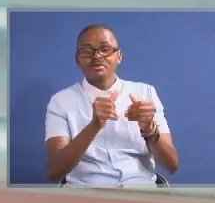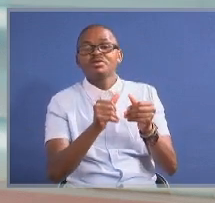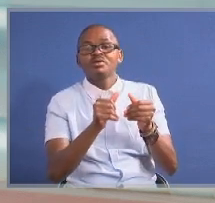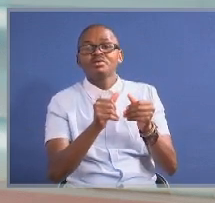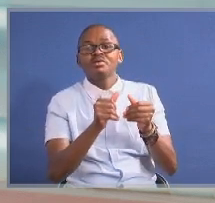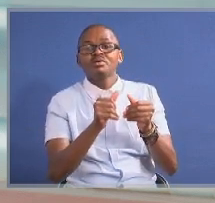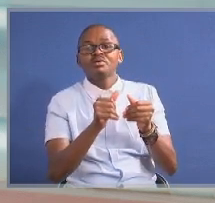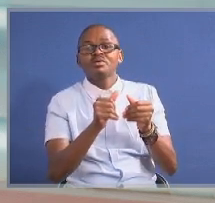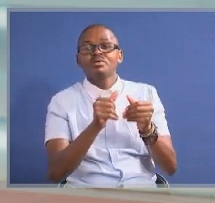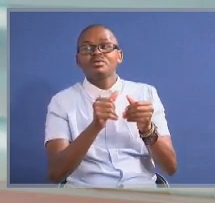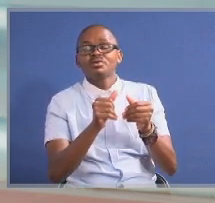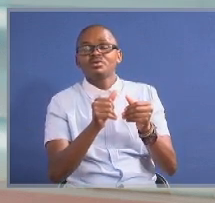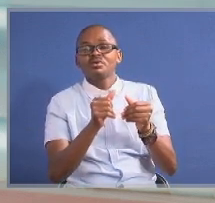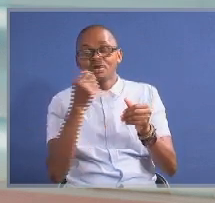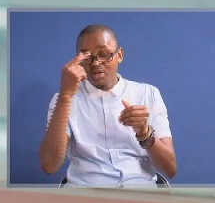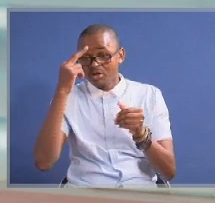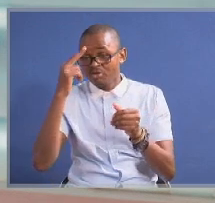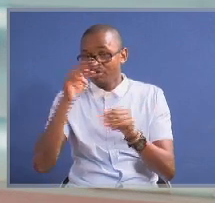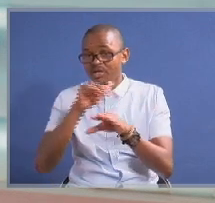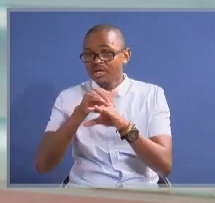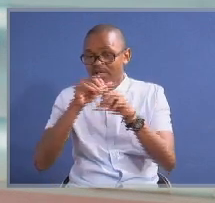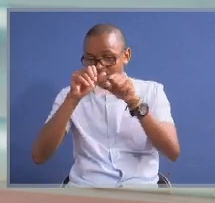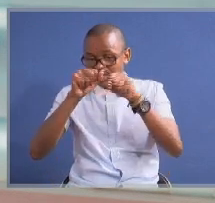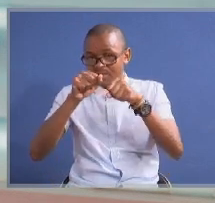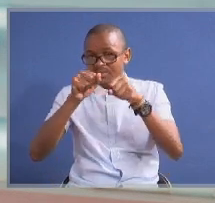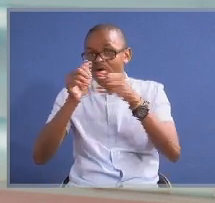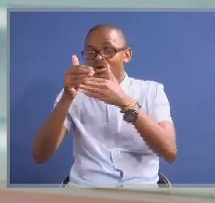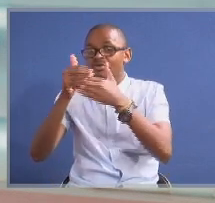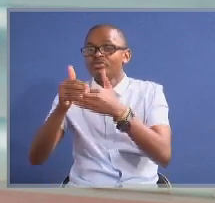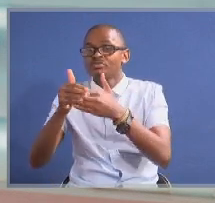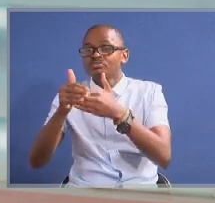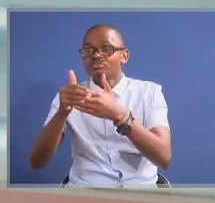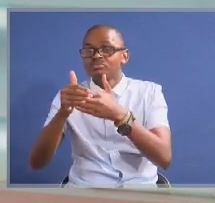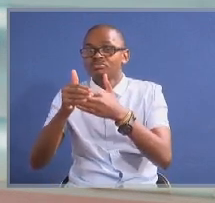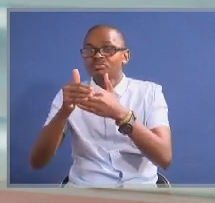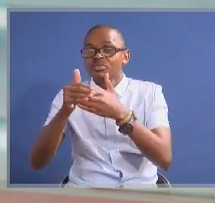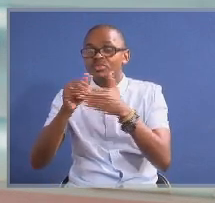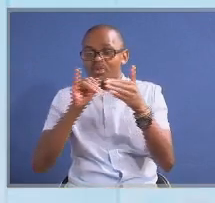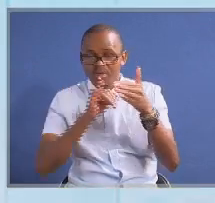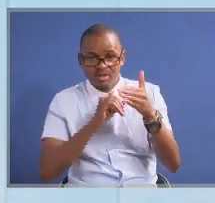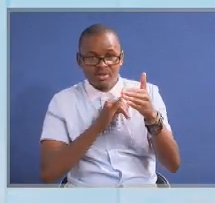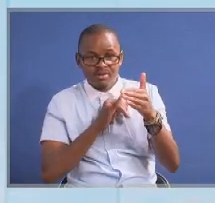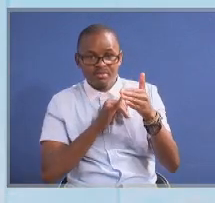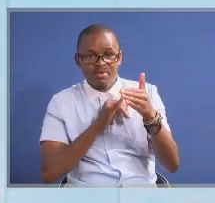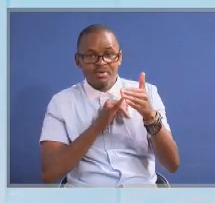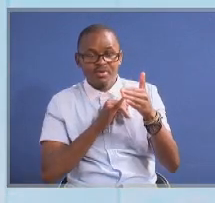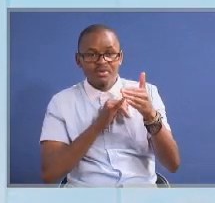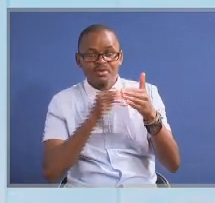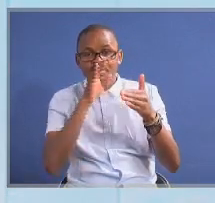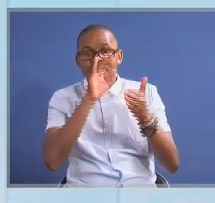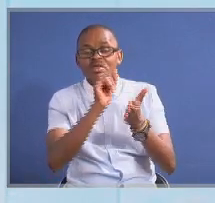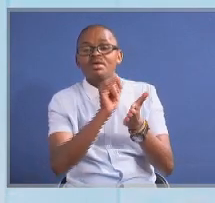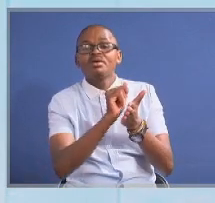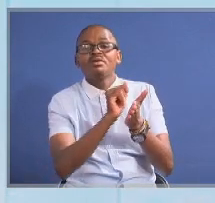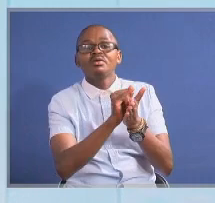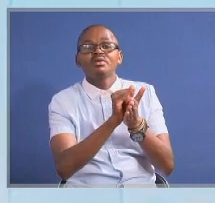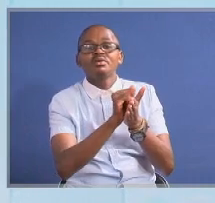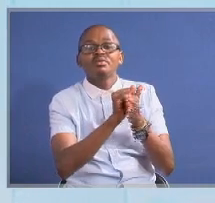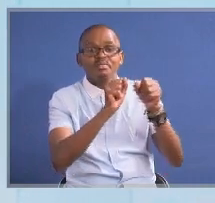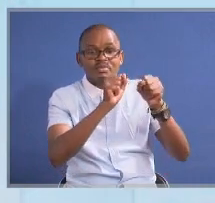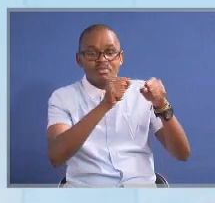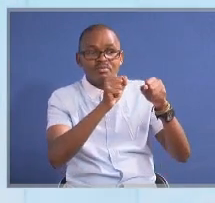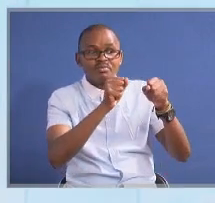Mm-hmm. And you know, you looking at your able leadership that you have, I pretty much believe that he